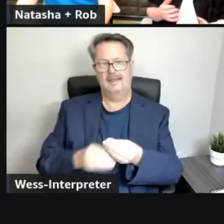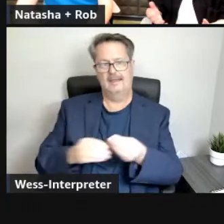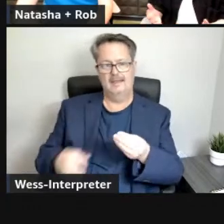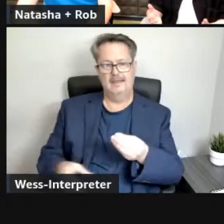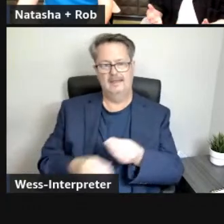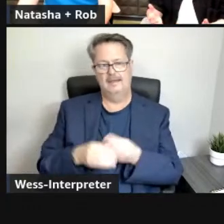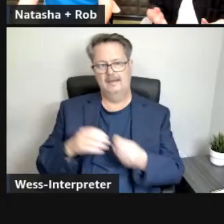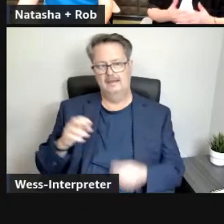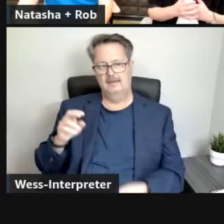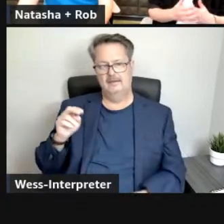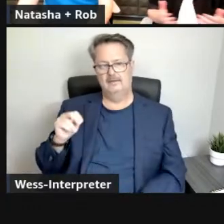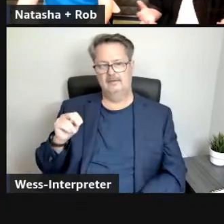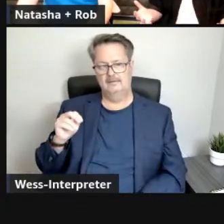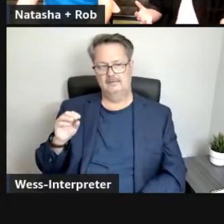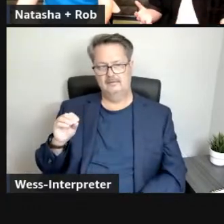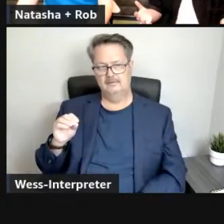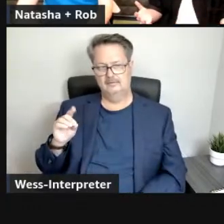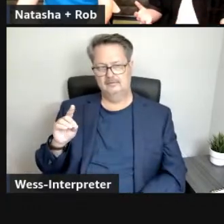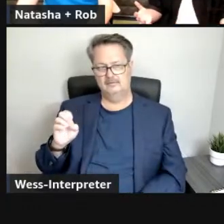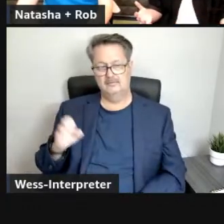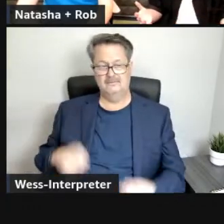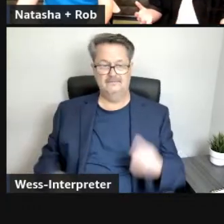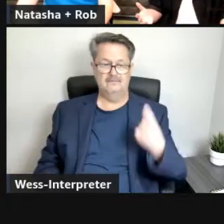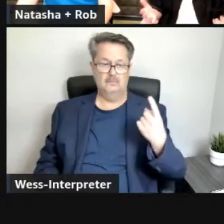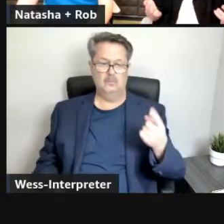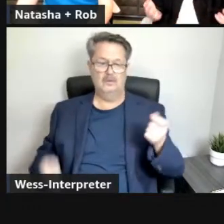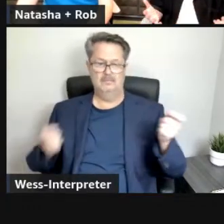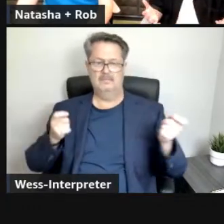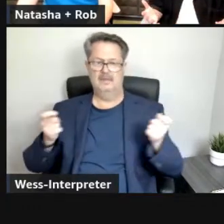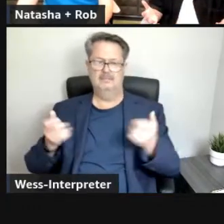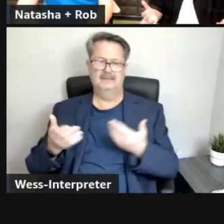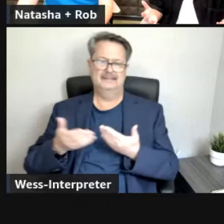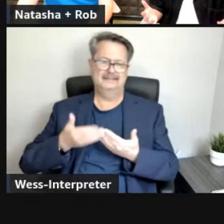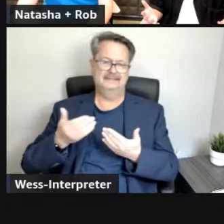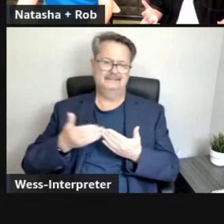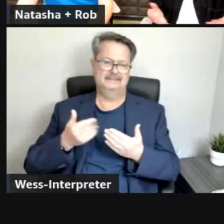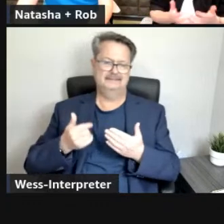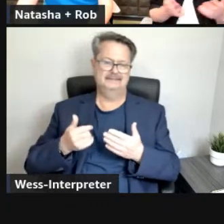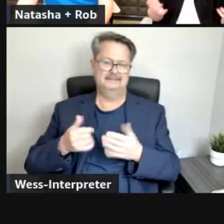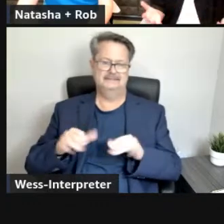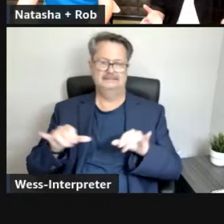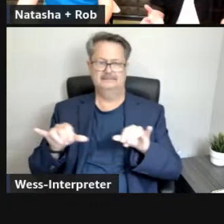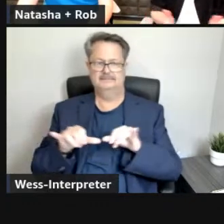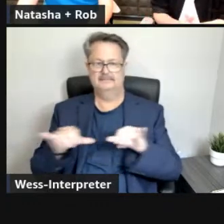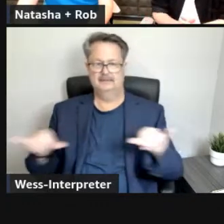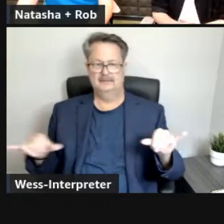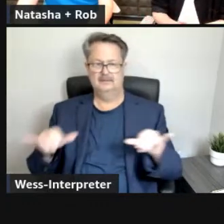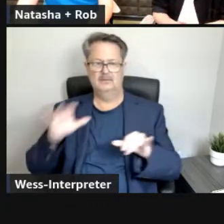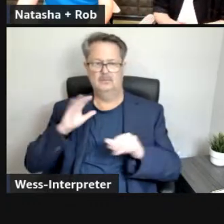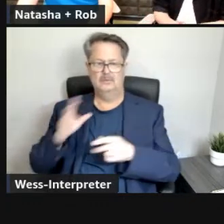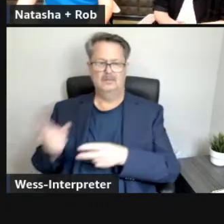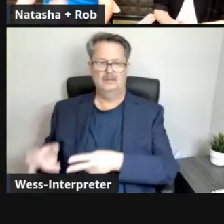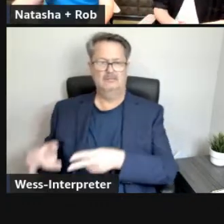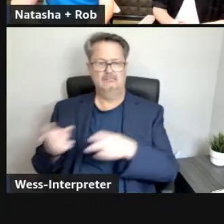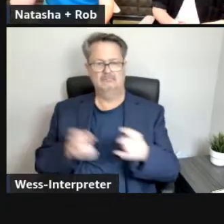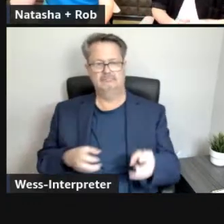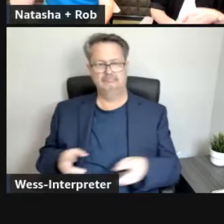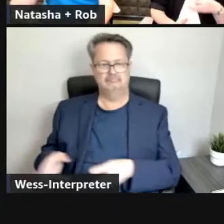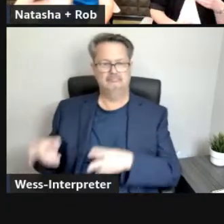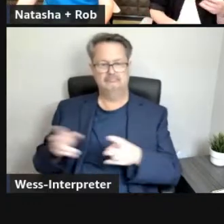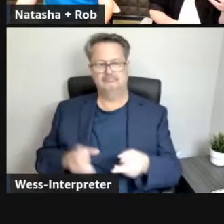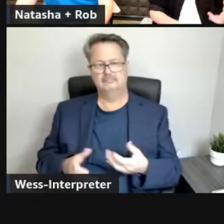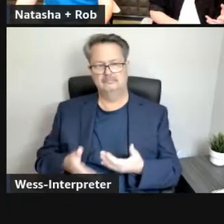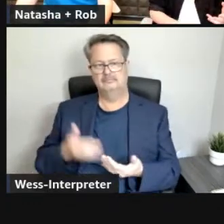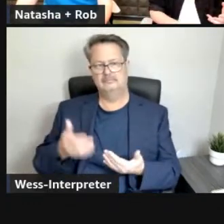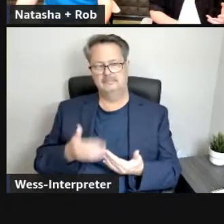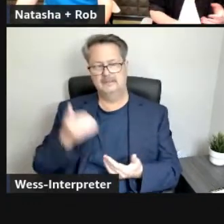only one managed node group, this is really easy for cluster autoscaler because it picks that managed node group and adds a new EC2 instance there. When you have